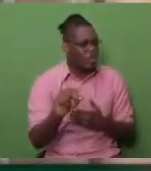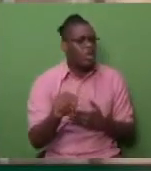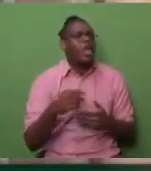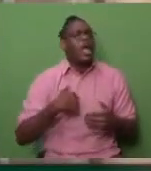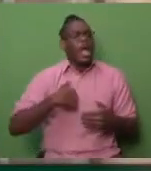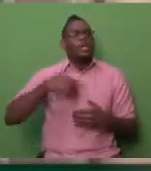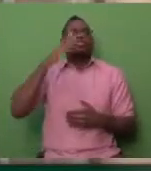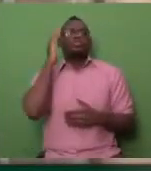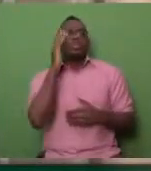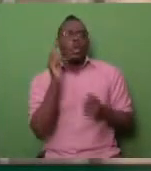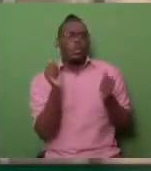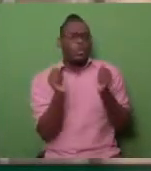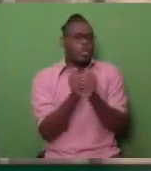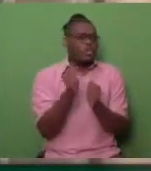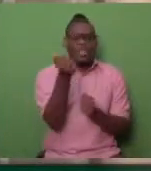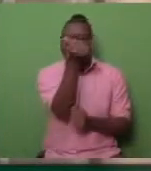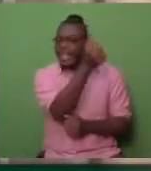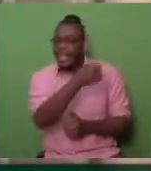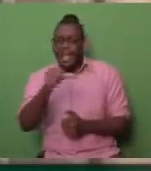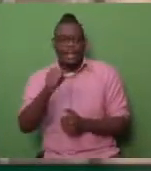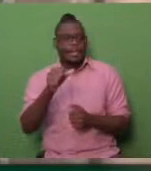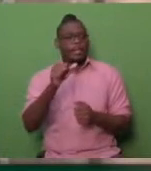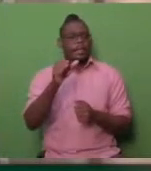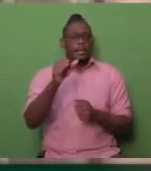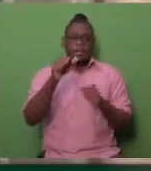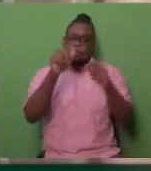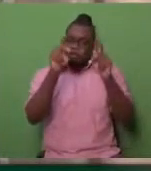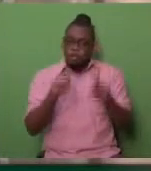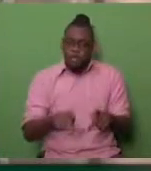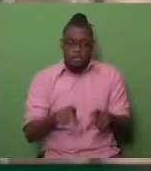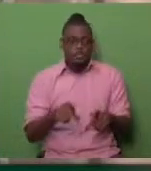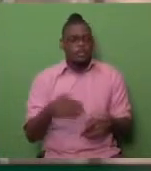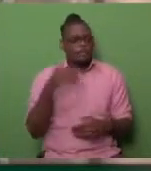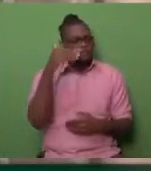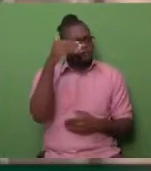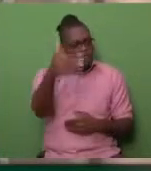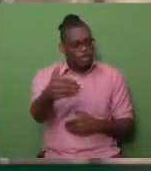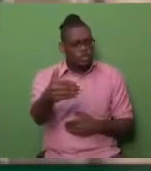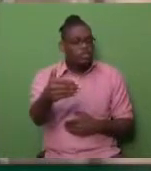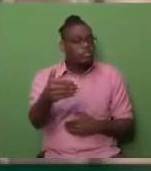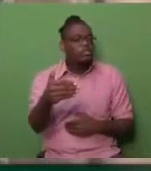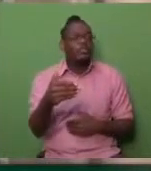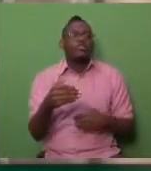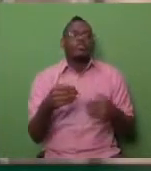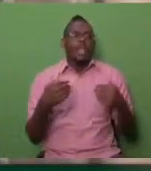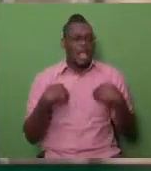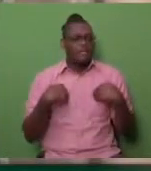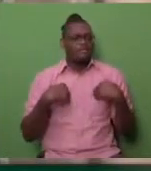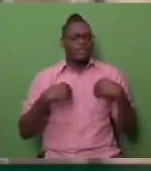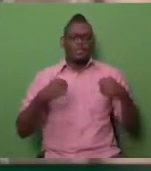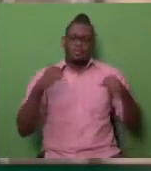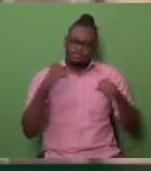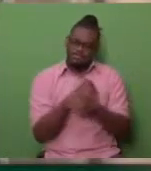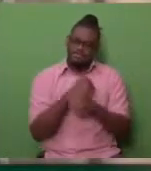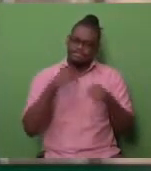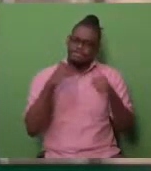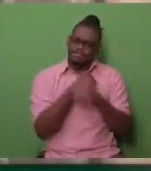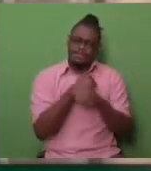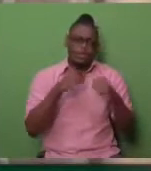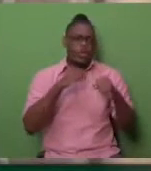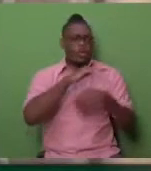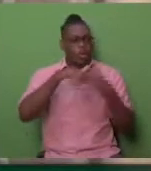and I will fight for the people of our country with all the legal and parliamentary powers that are afforded to me by